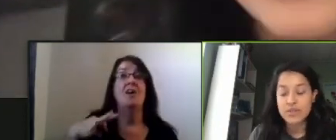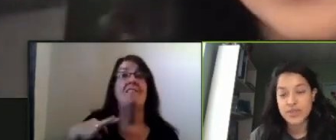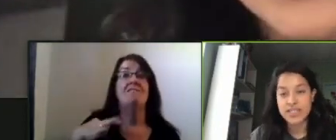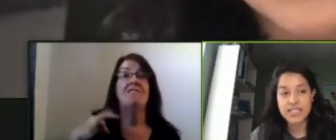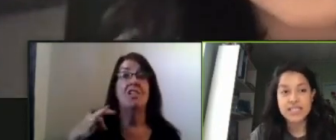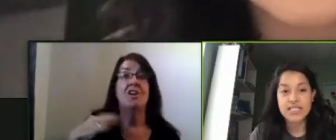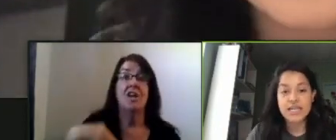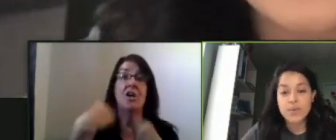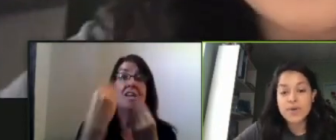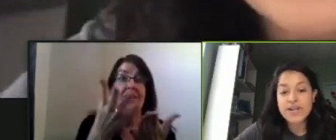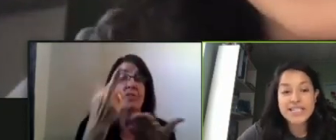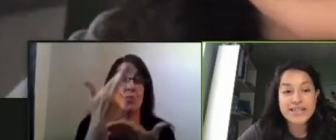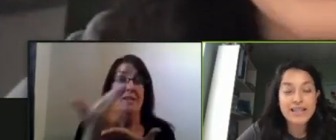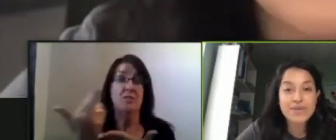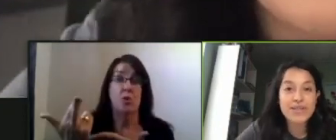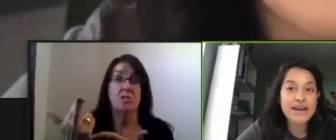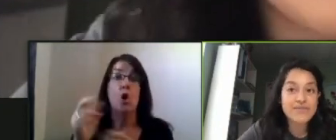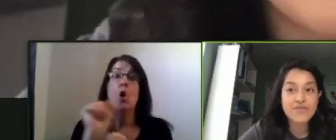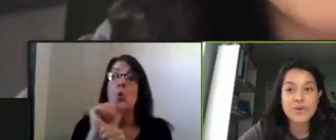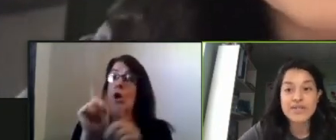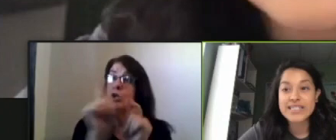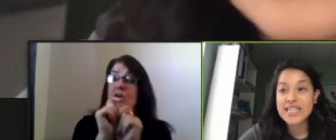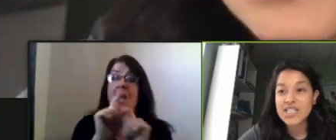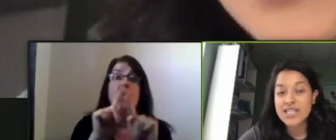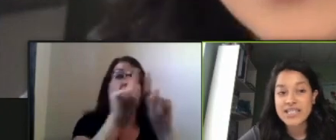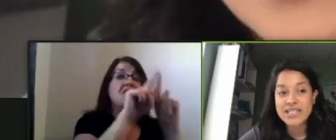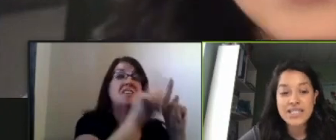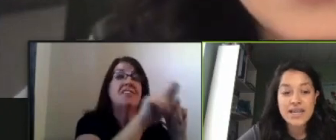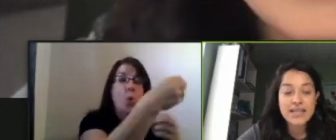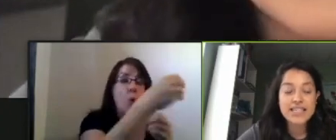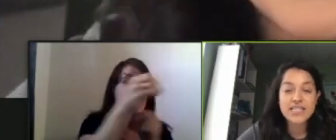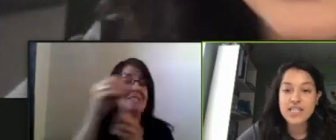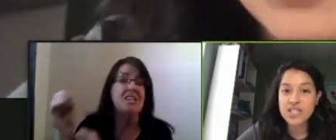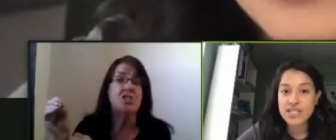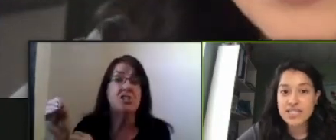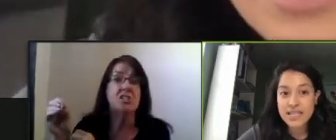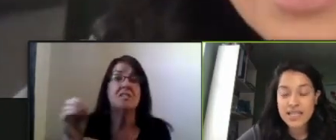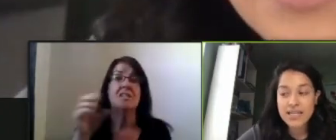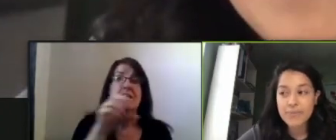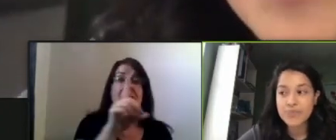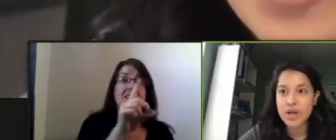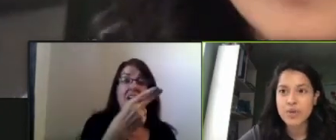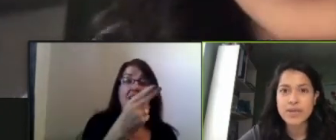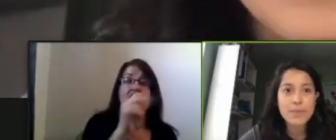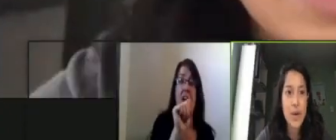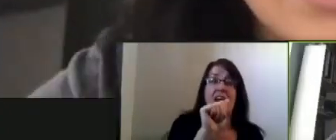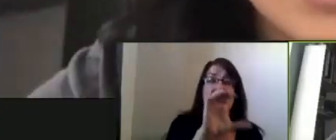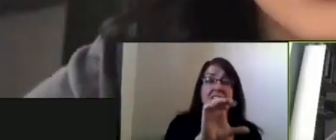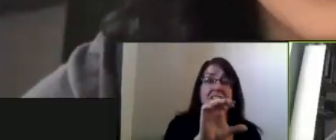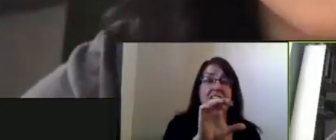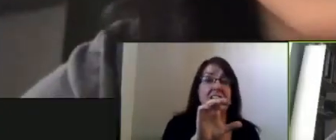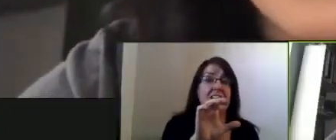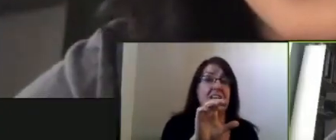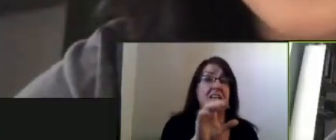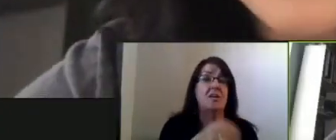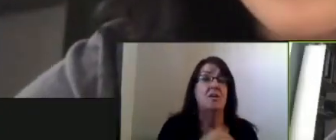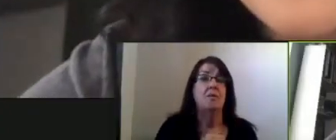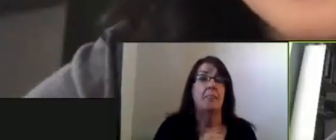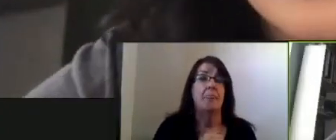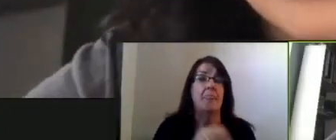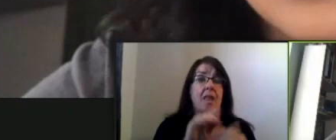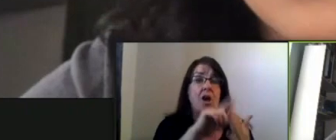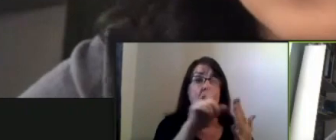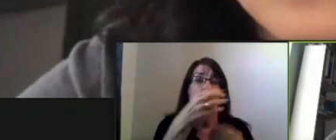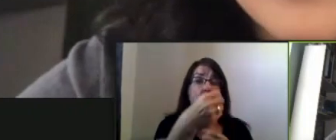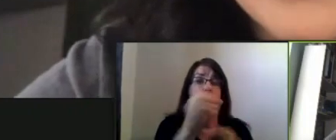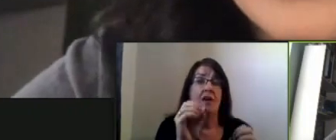provide resources. We're working together with a lot of different organizations like DHGC, Urban Neighborhood Initiatives, the Office